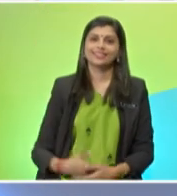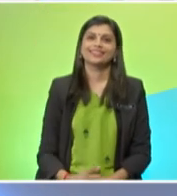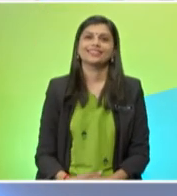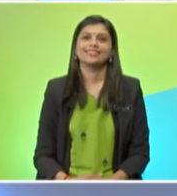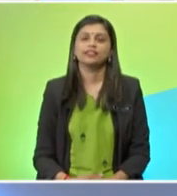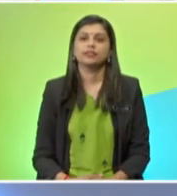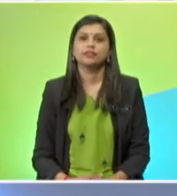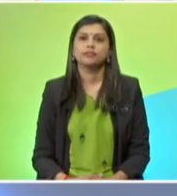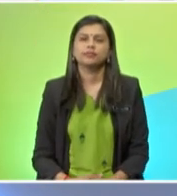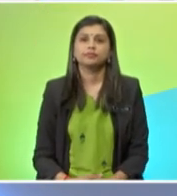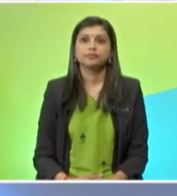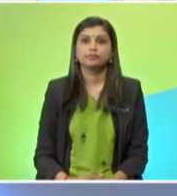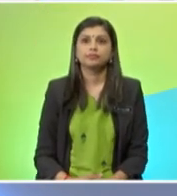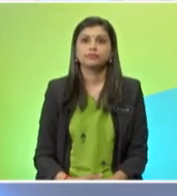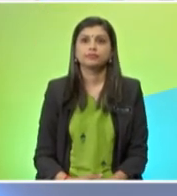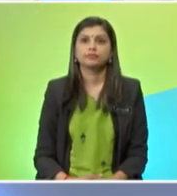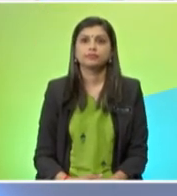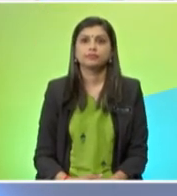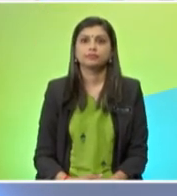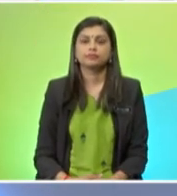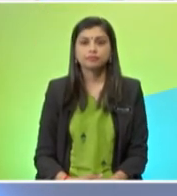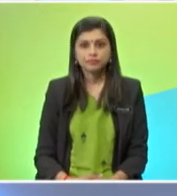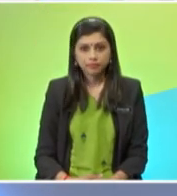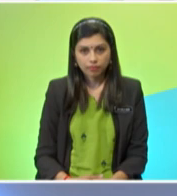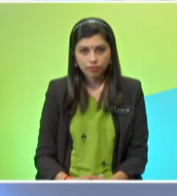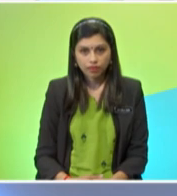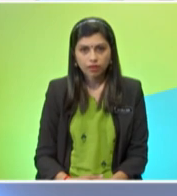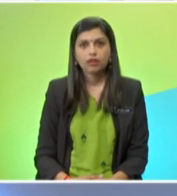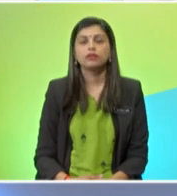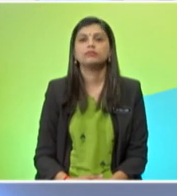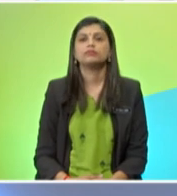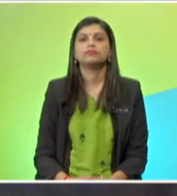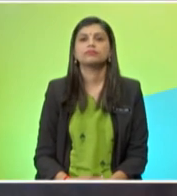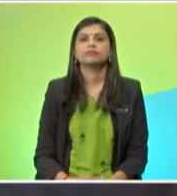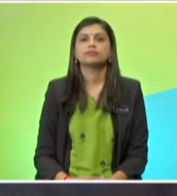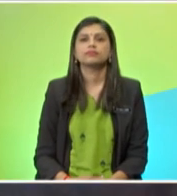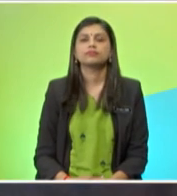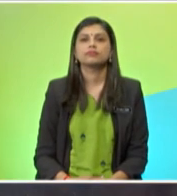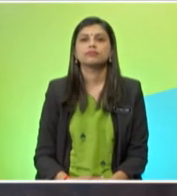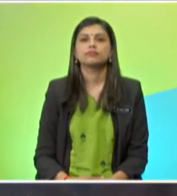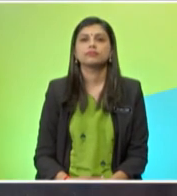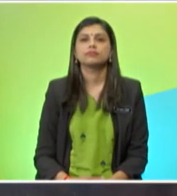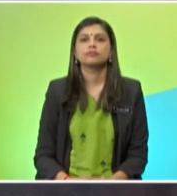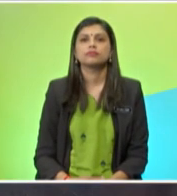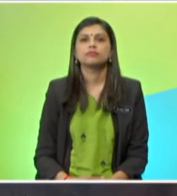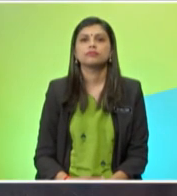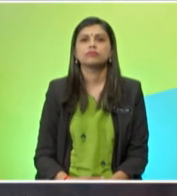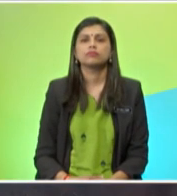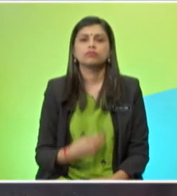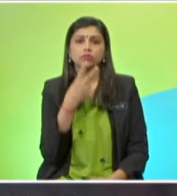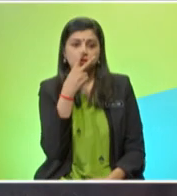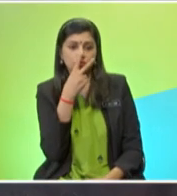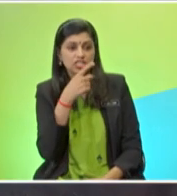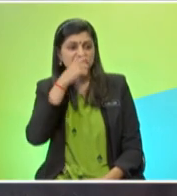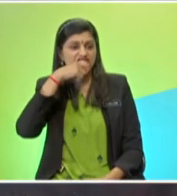a few items that can be found in the rooms, okay? So we won't find any toothbrush in the